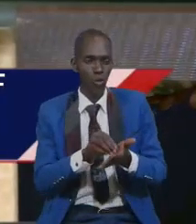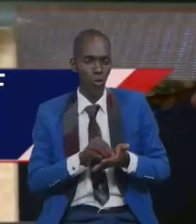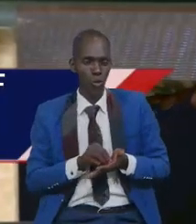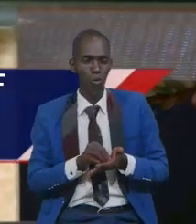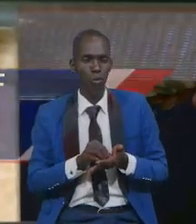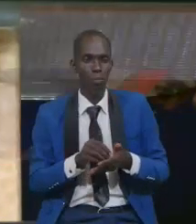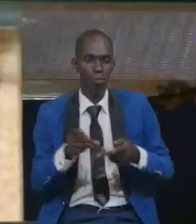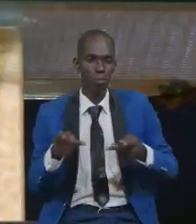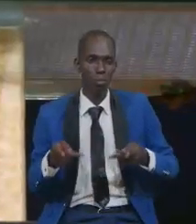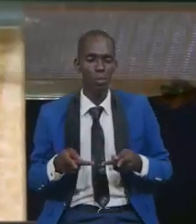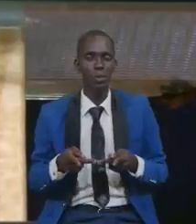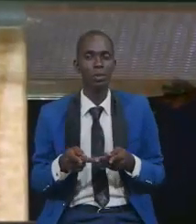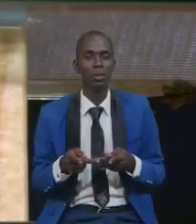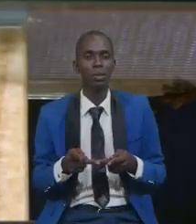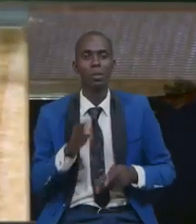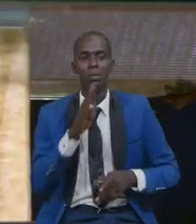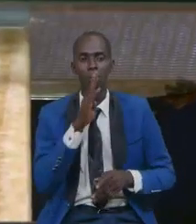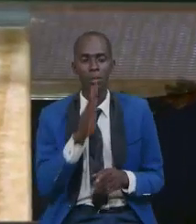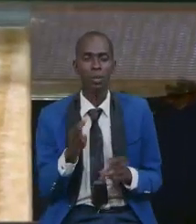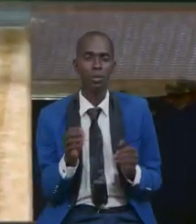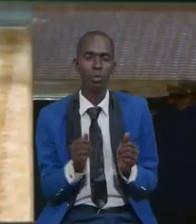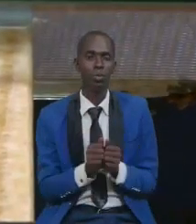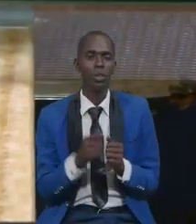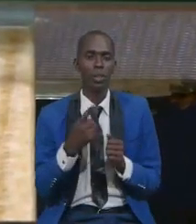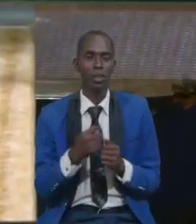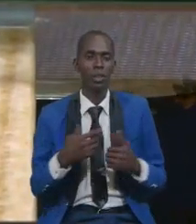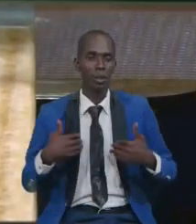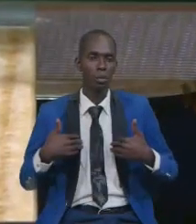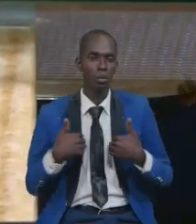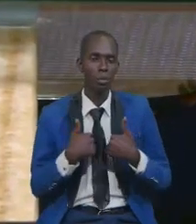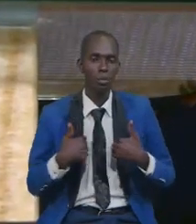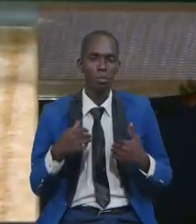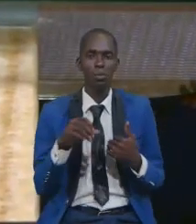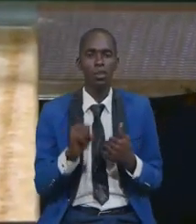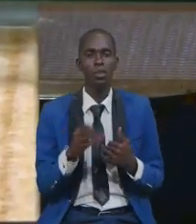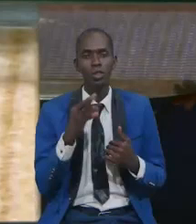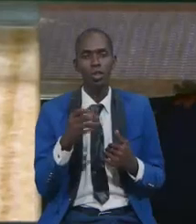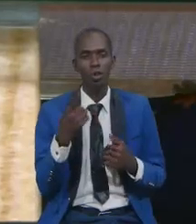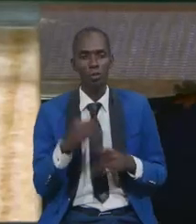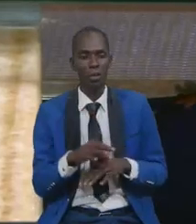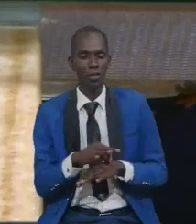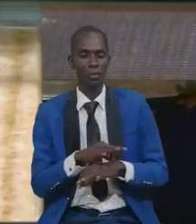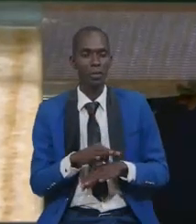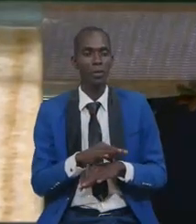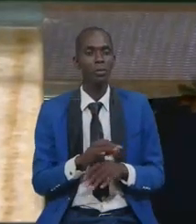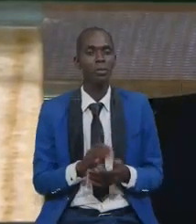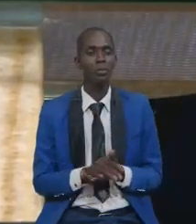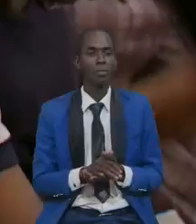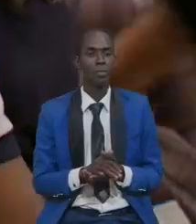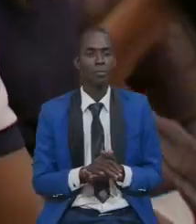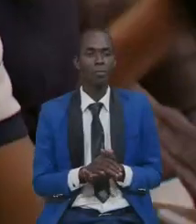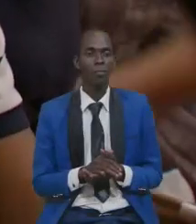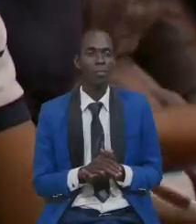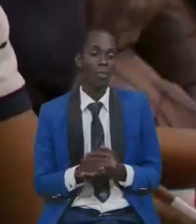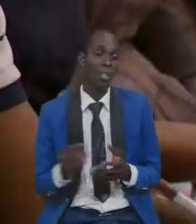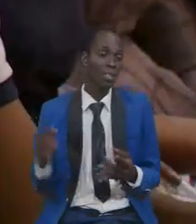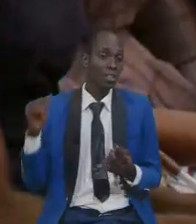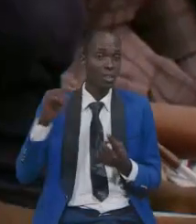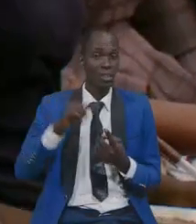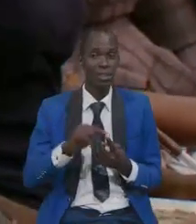his portion be with the beast of the field